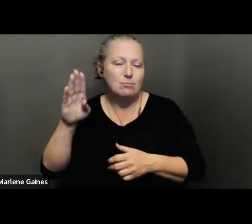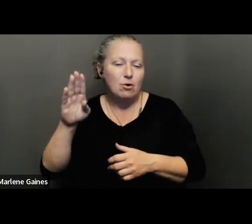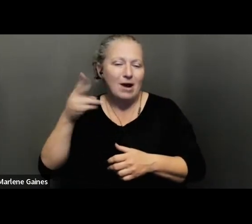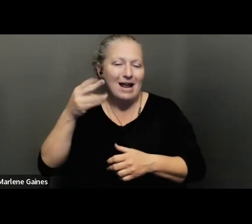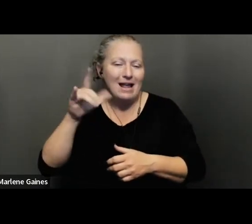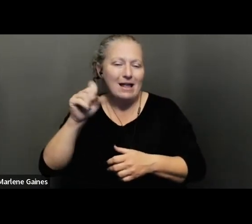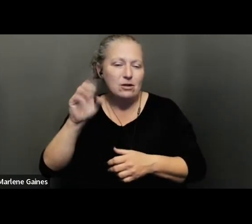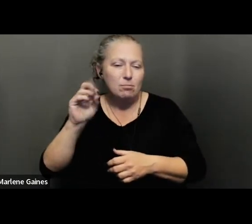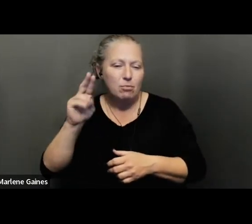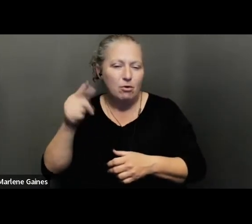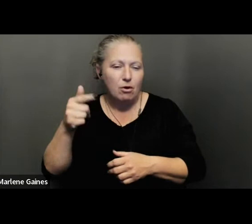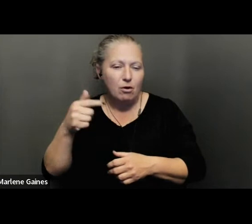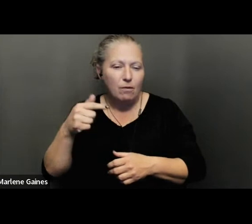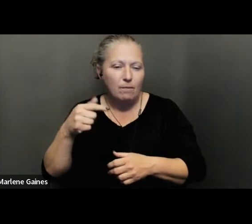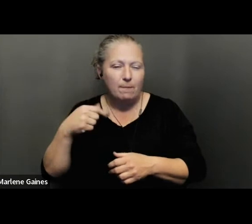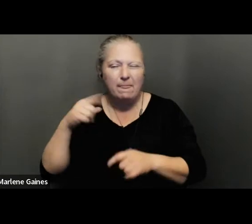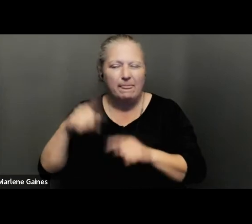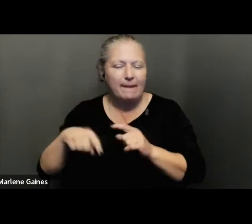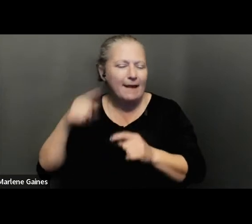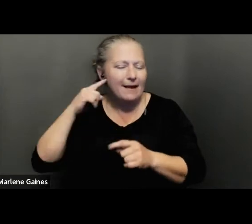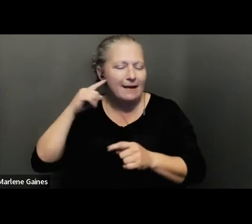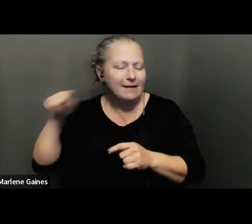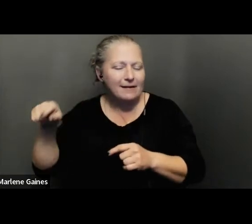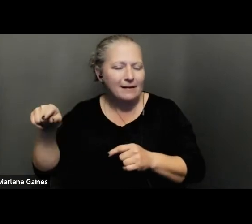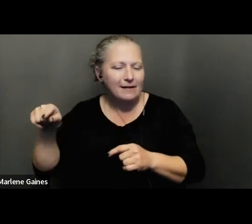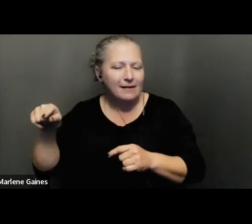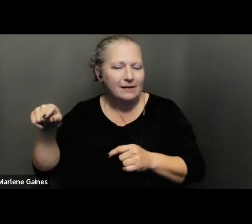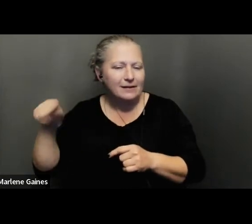Started watching their city council.